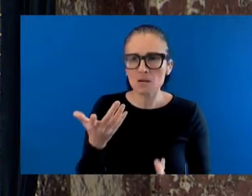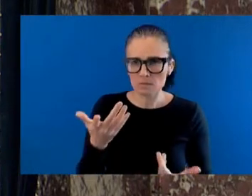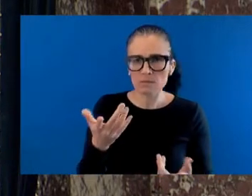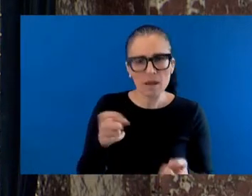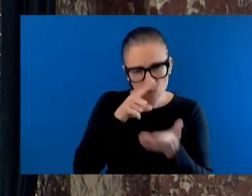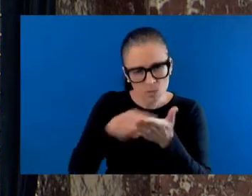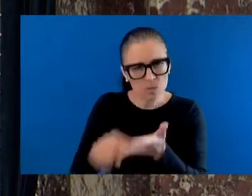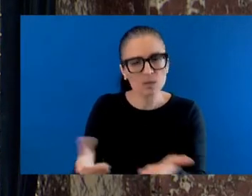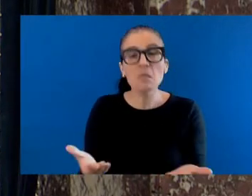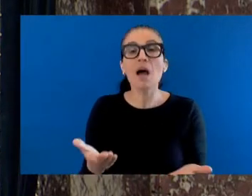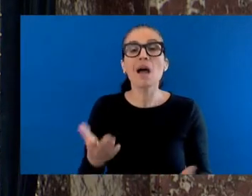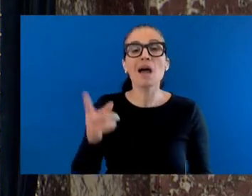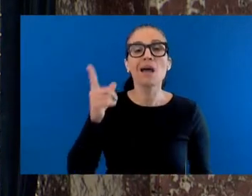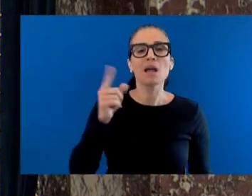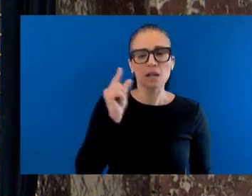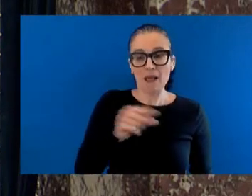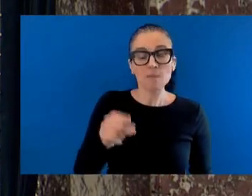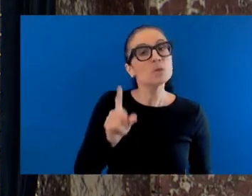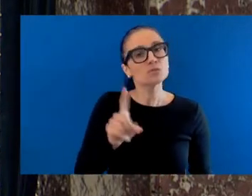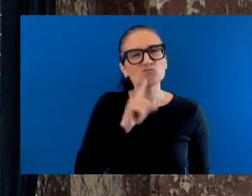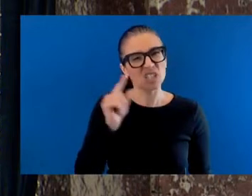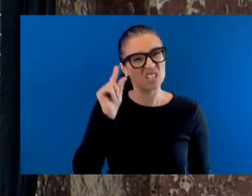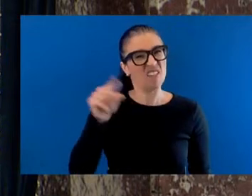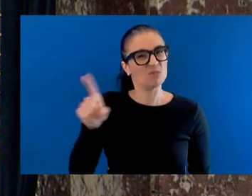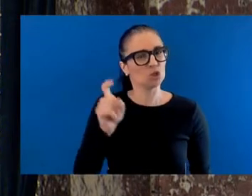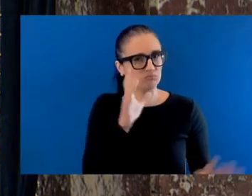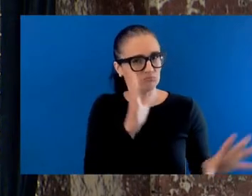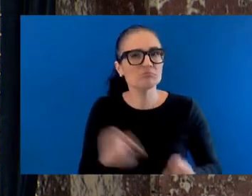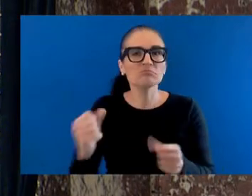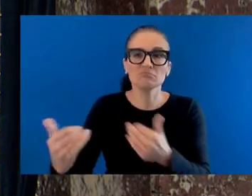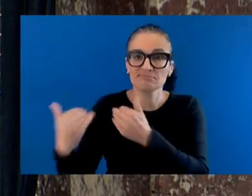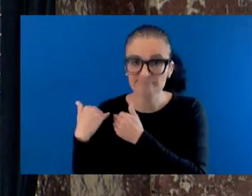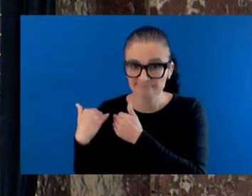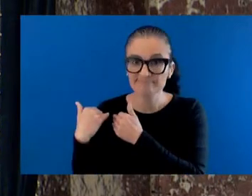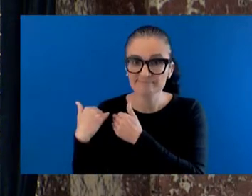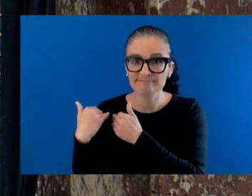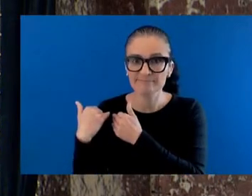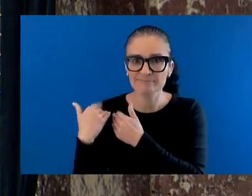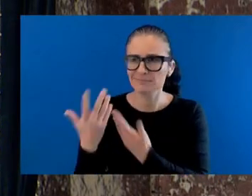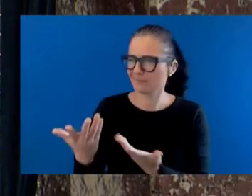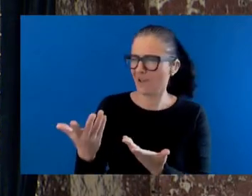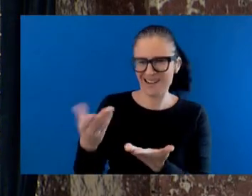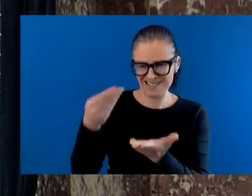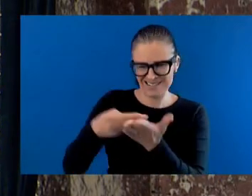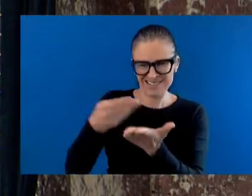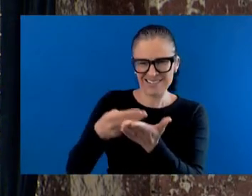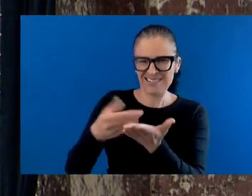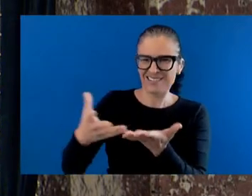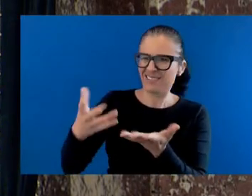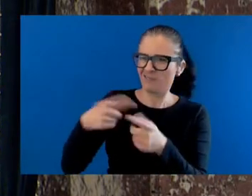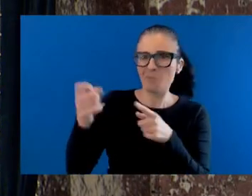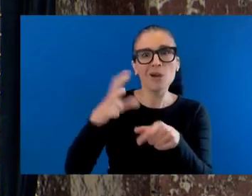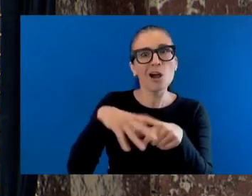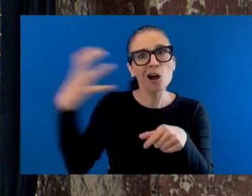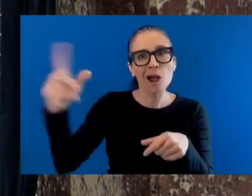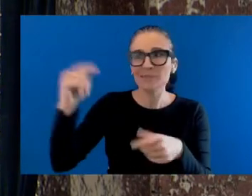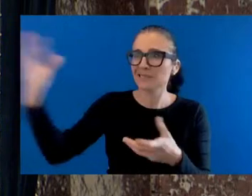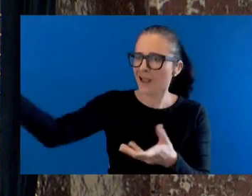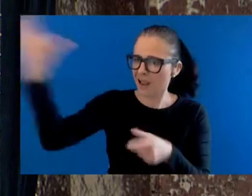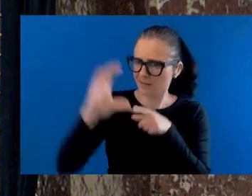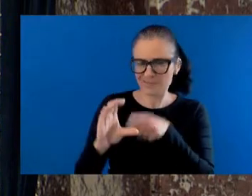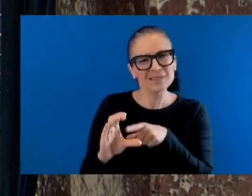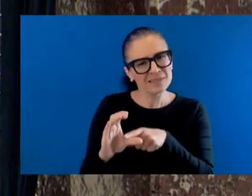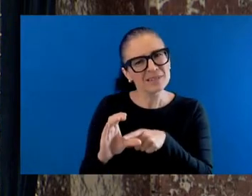how taxpayers' money is being spent on this, particularly from the carbon tax. This does need to be looked into, and I'd encourage government to reconsider its